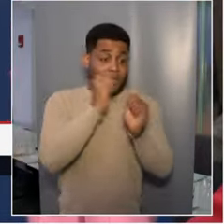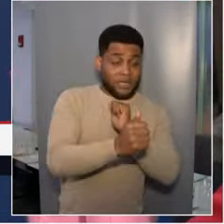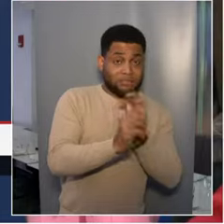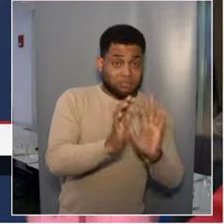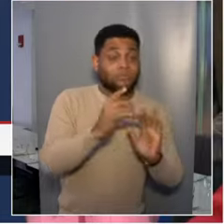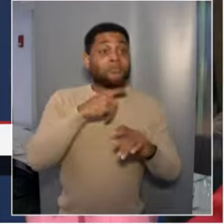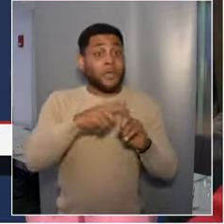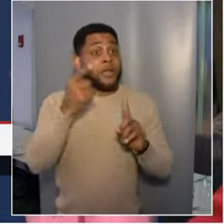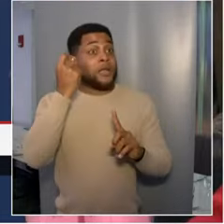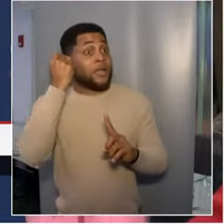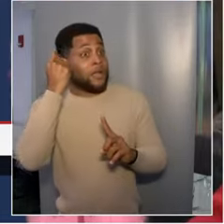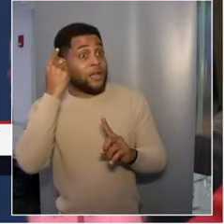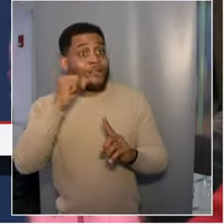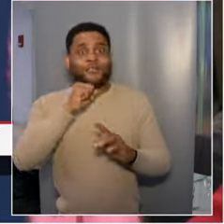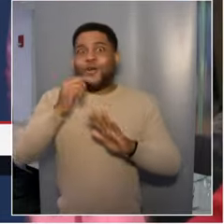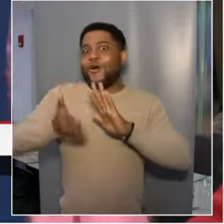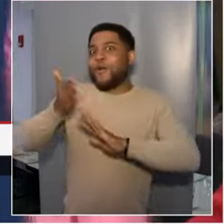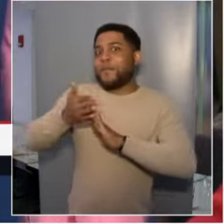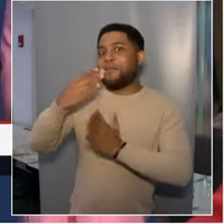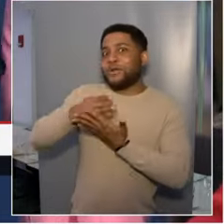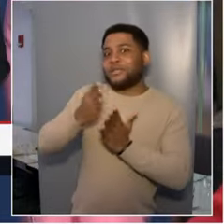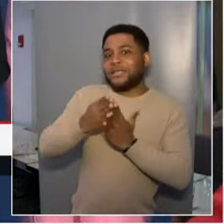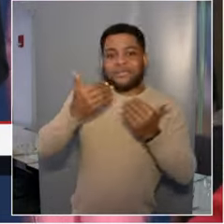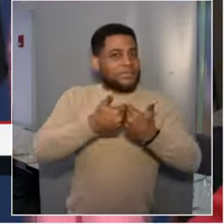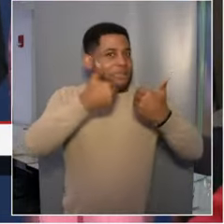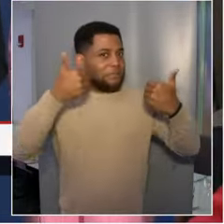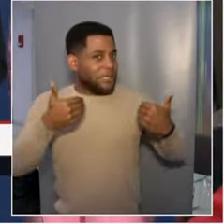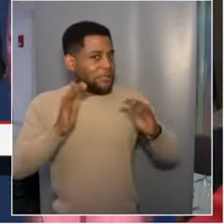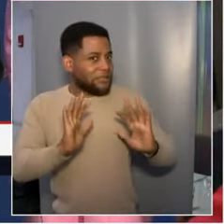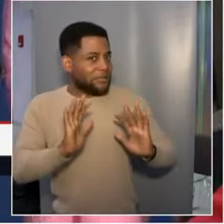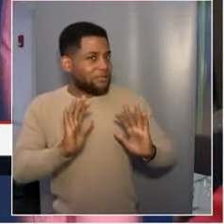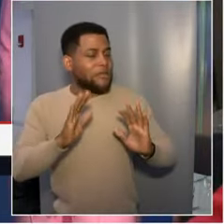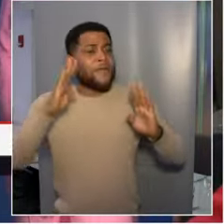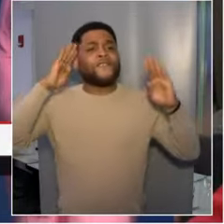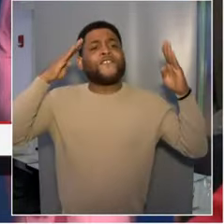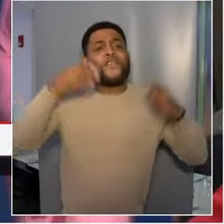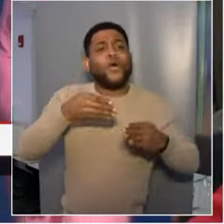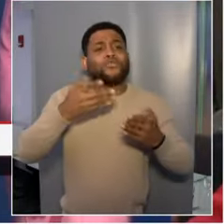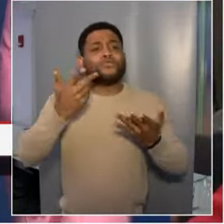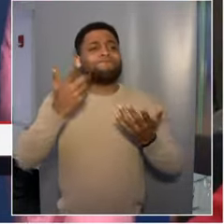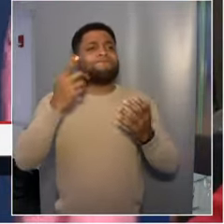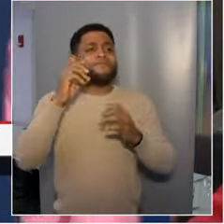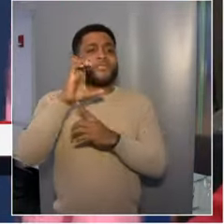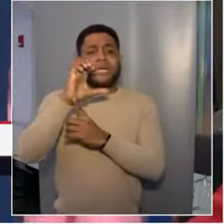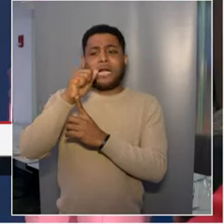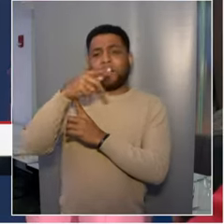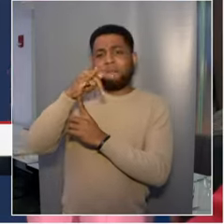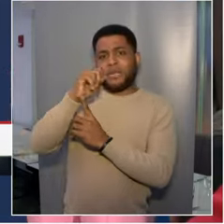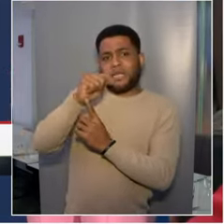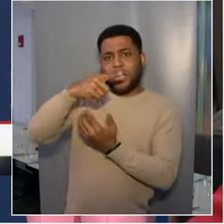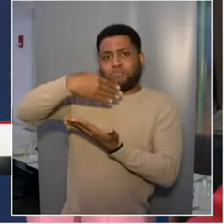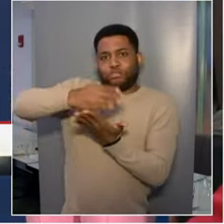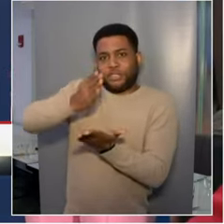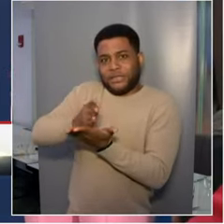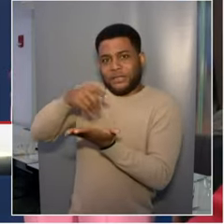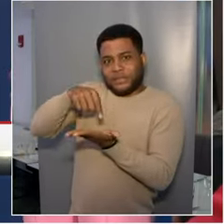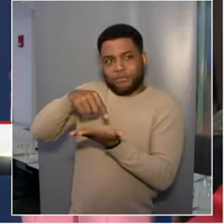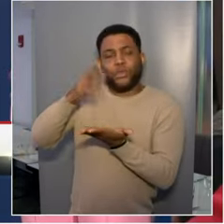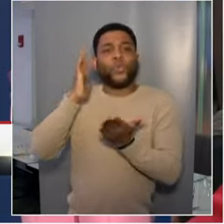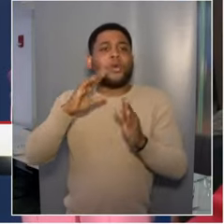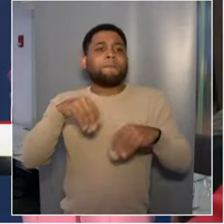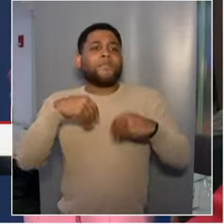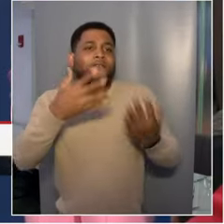which goes against programs. We're talking about the capital budget, on which there is the ability for us to provide the funding. That's